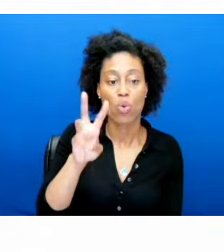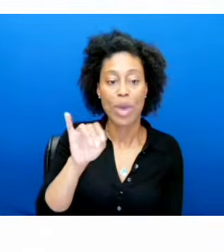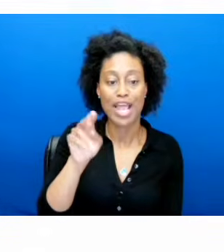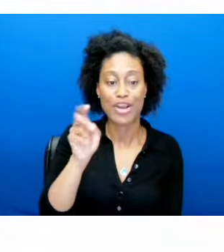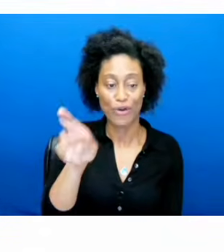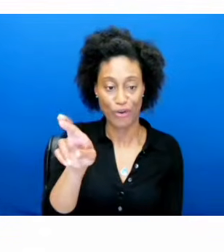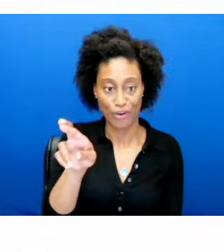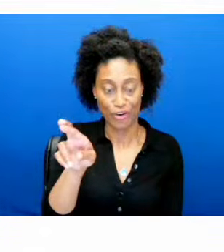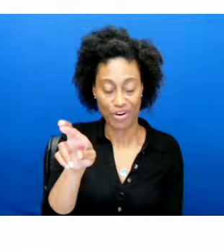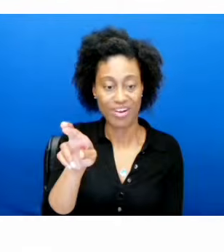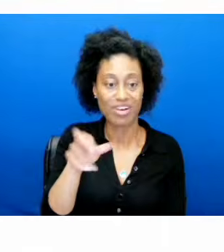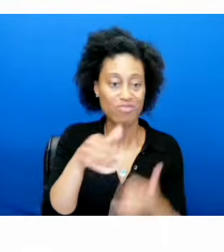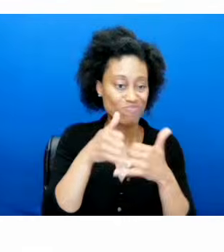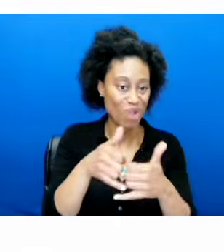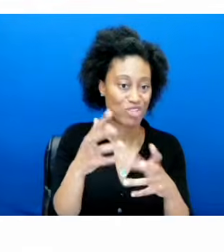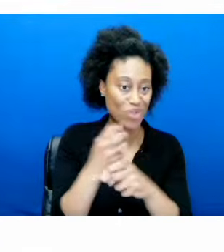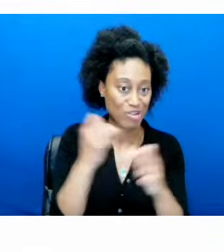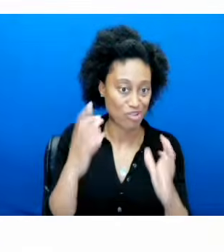And then